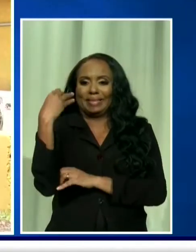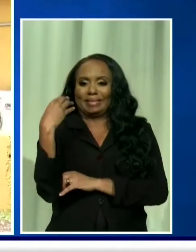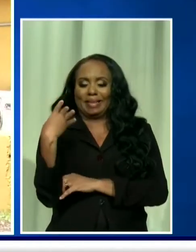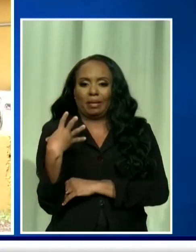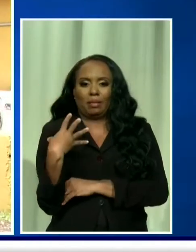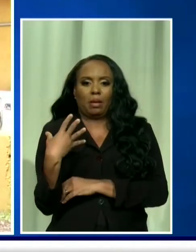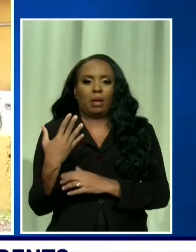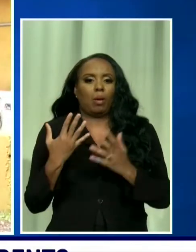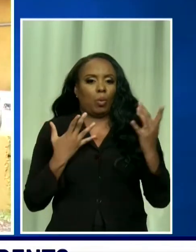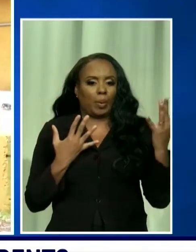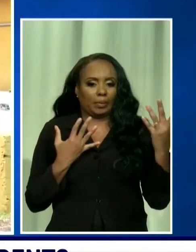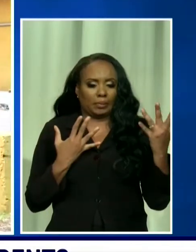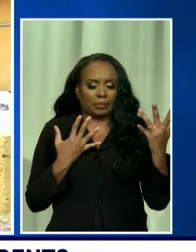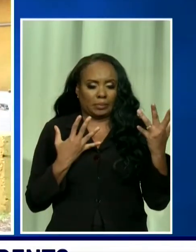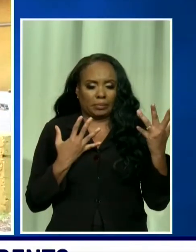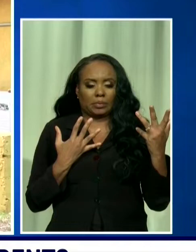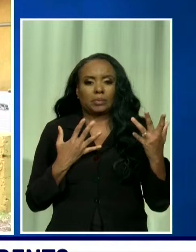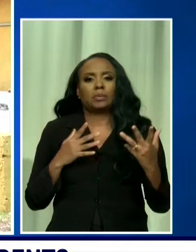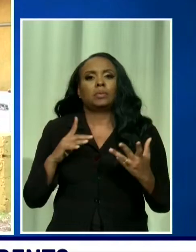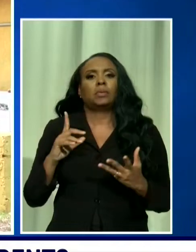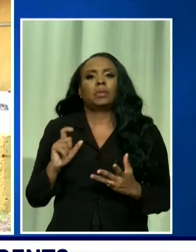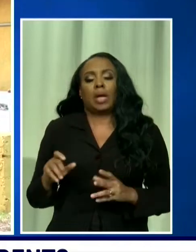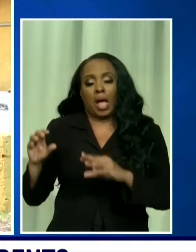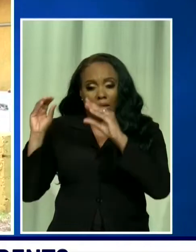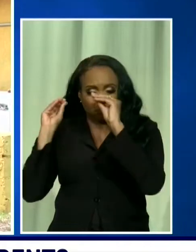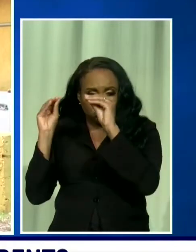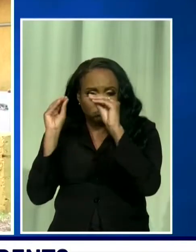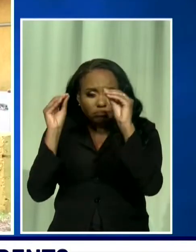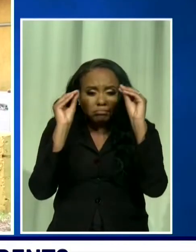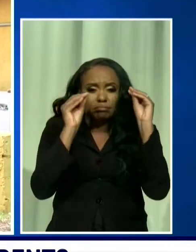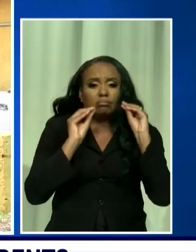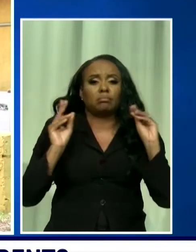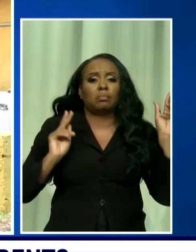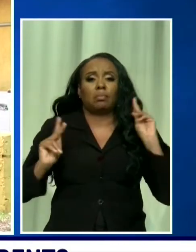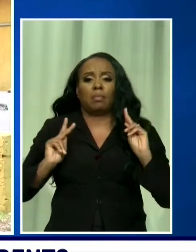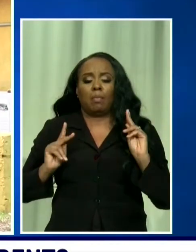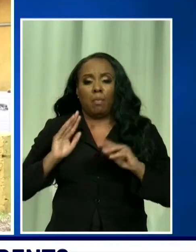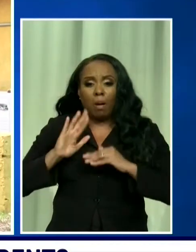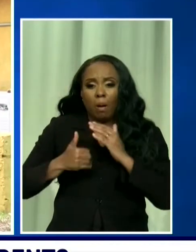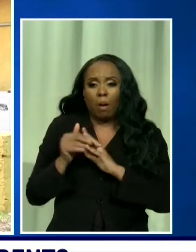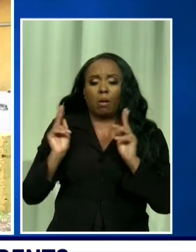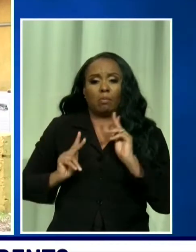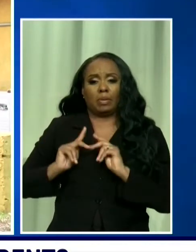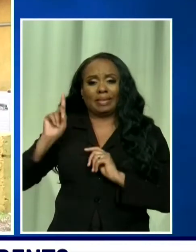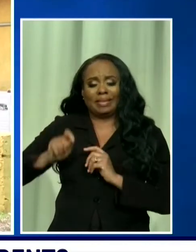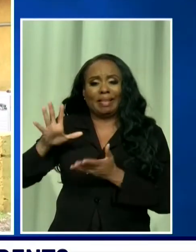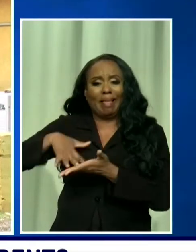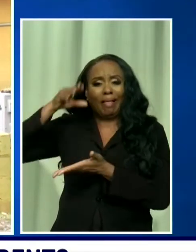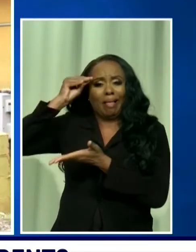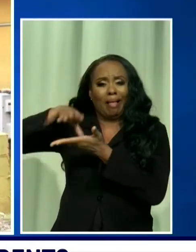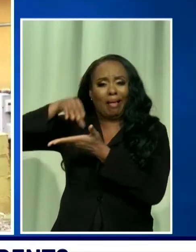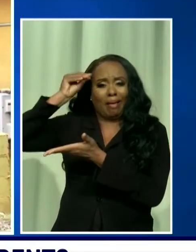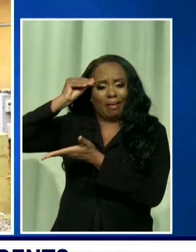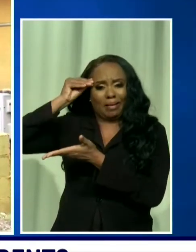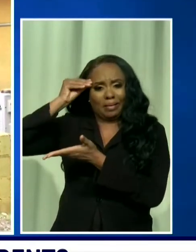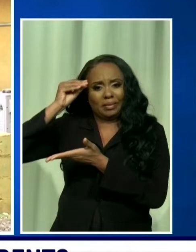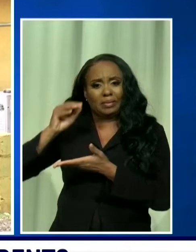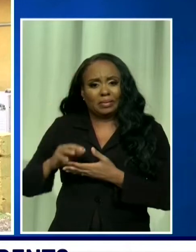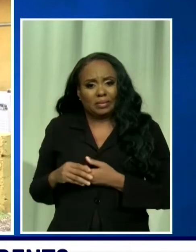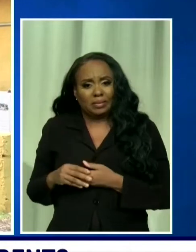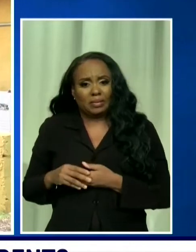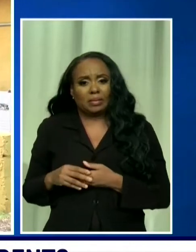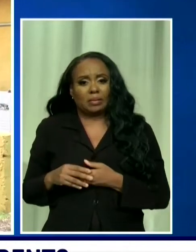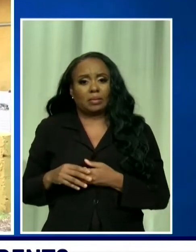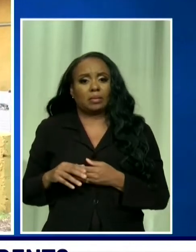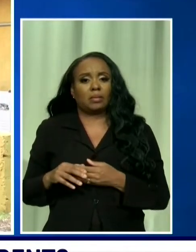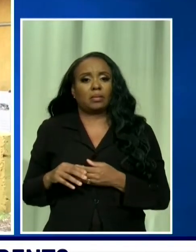it, and education is a good component. Every person needs to be educated, and let it start now from those who are